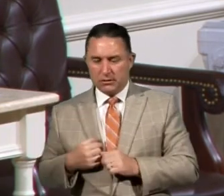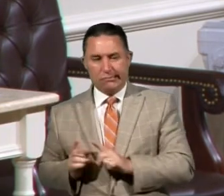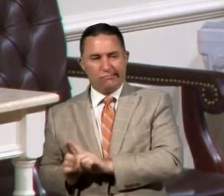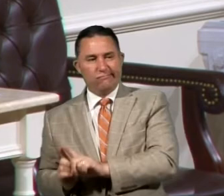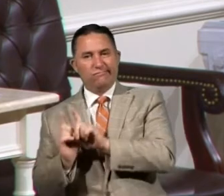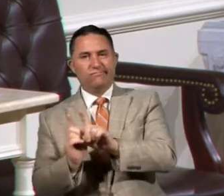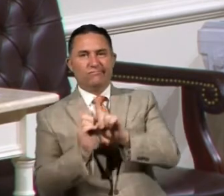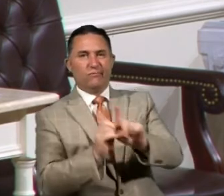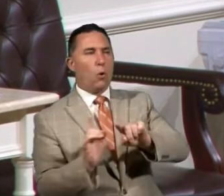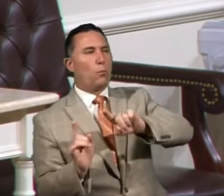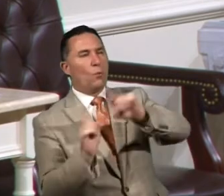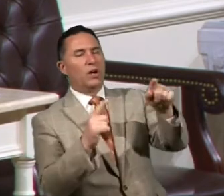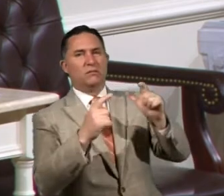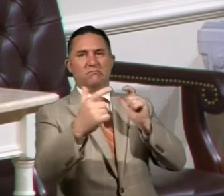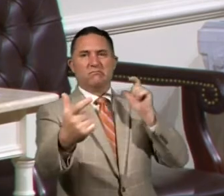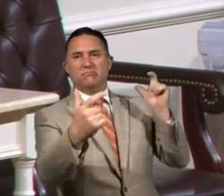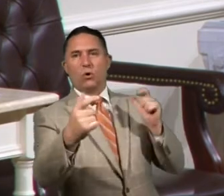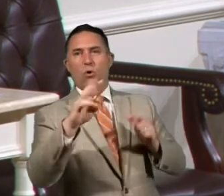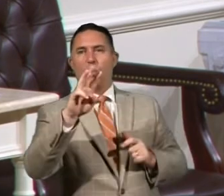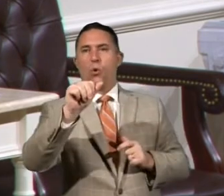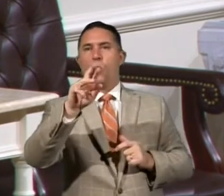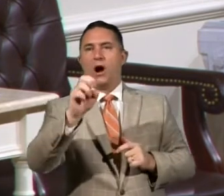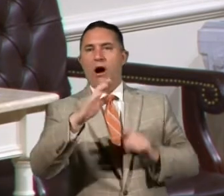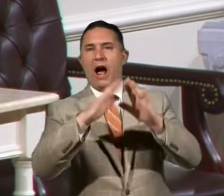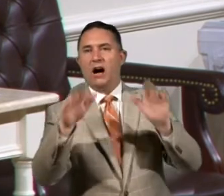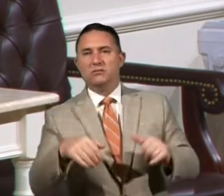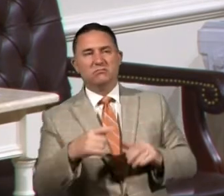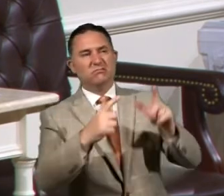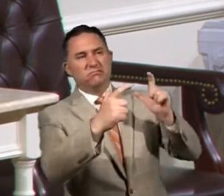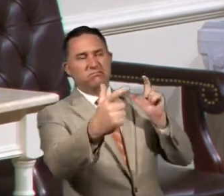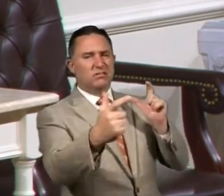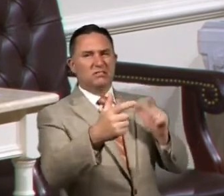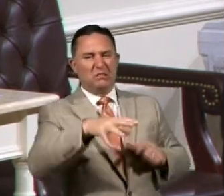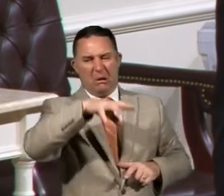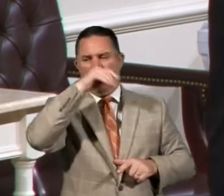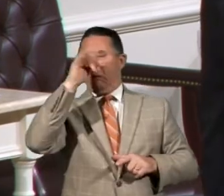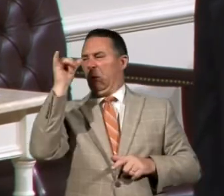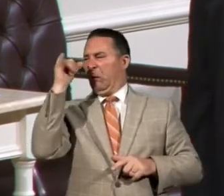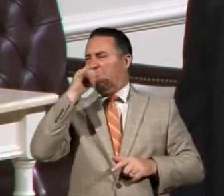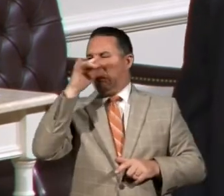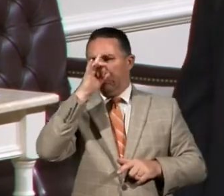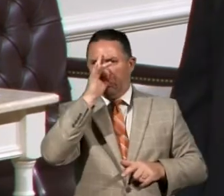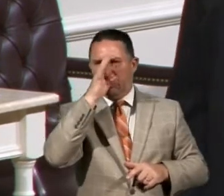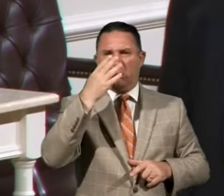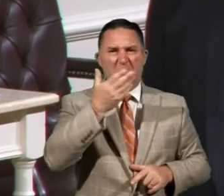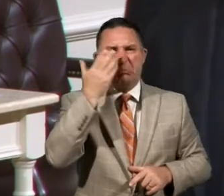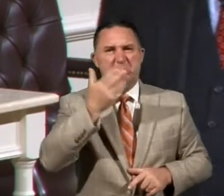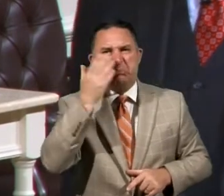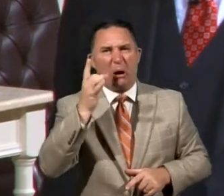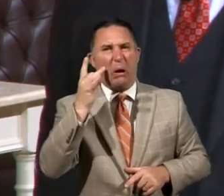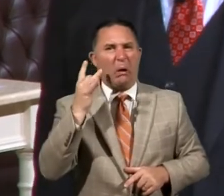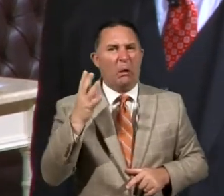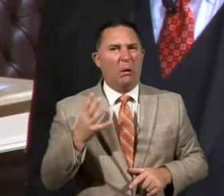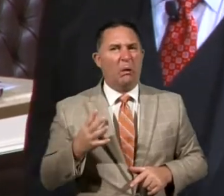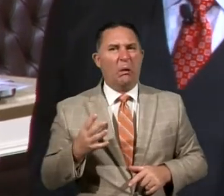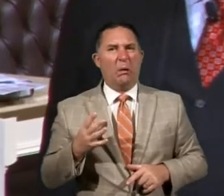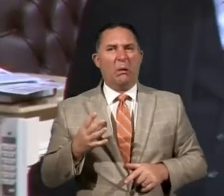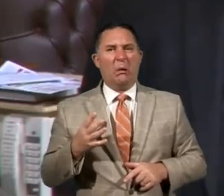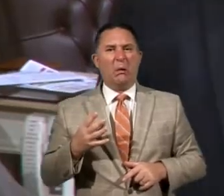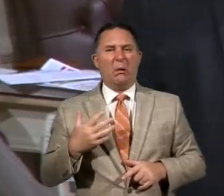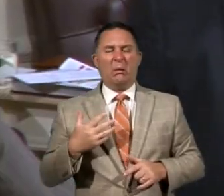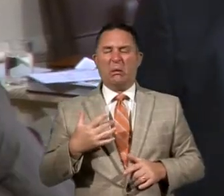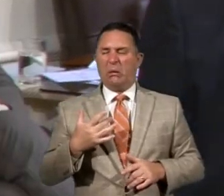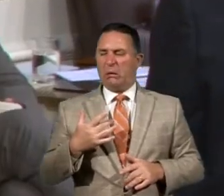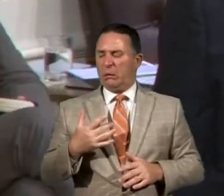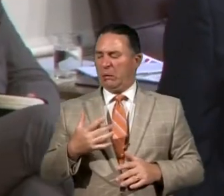And we walked into one of these huge warehouses, and there was a stench and an aroma in the air that left